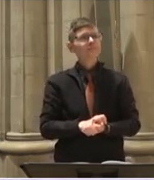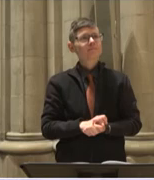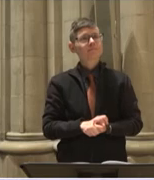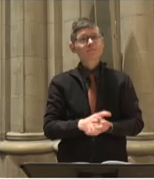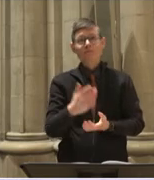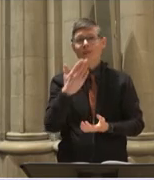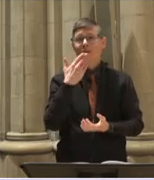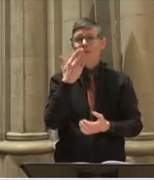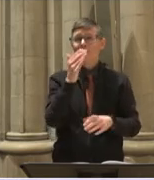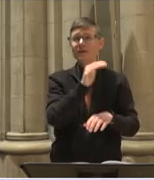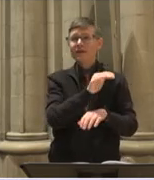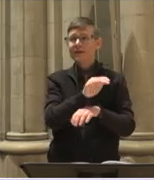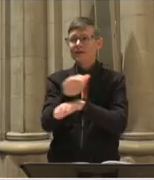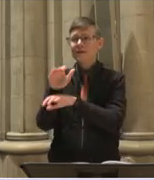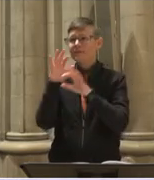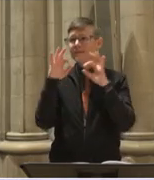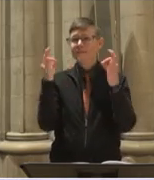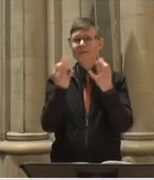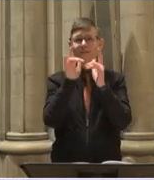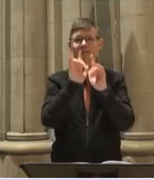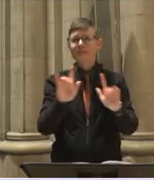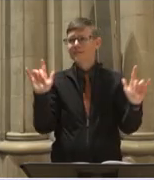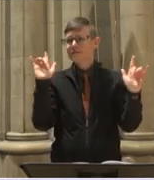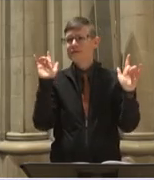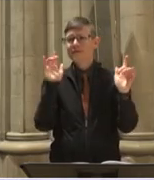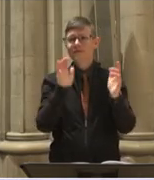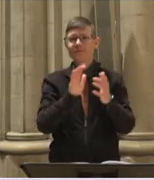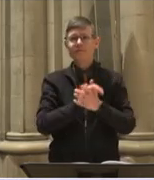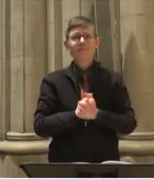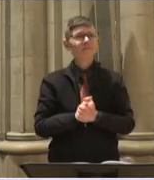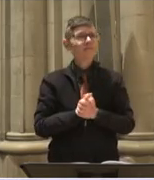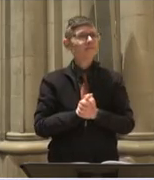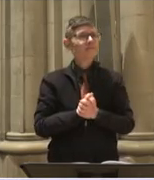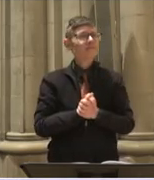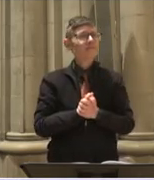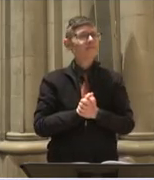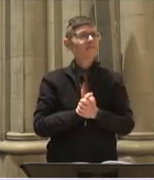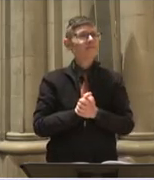Good evening, Cathedral family. All.